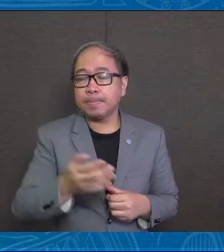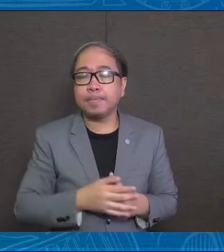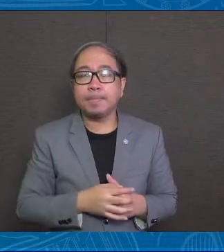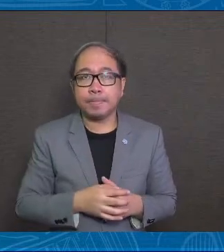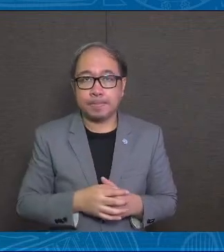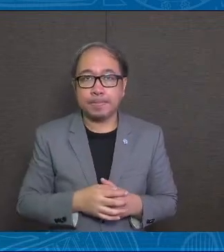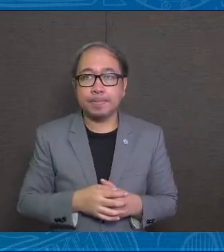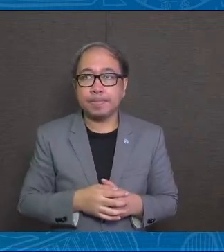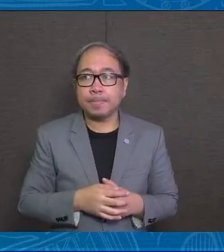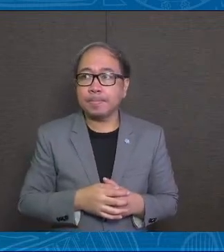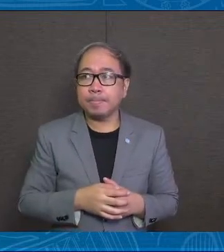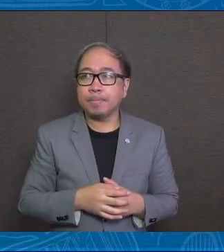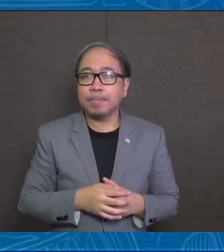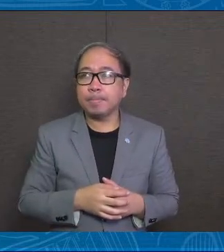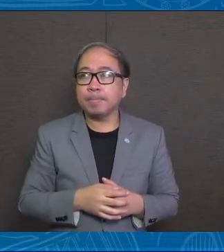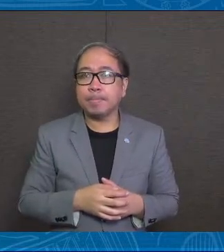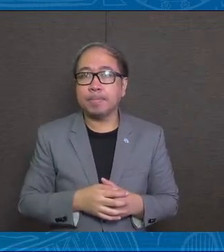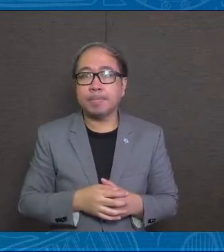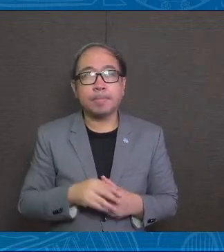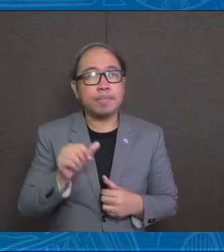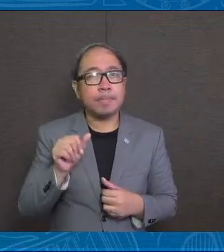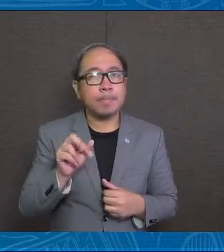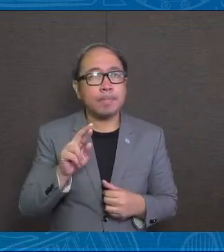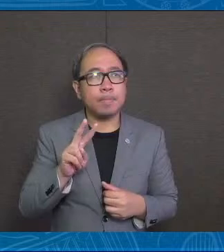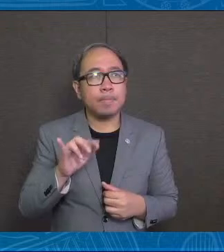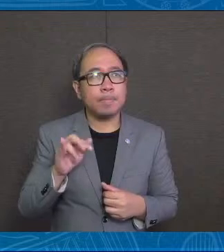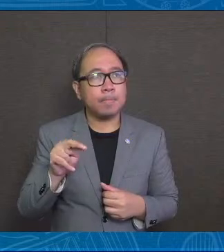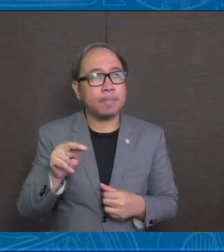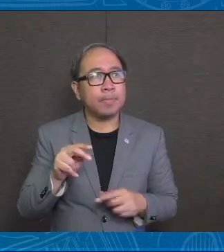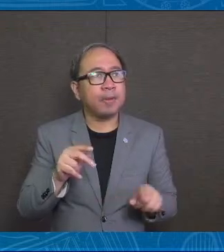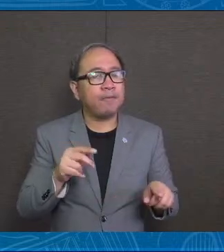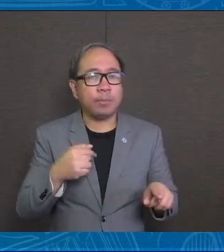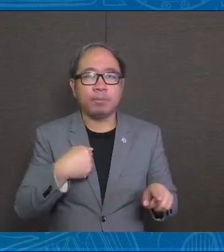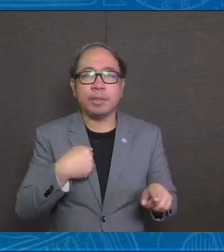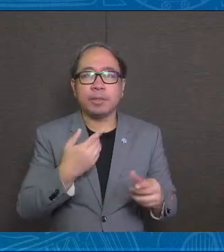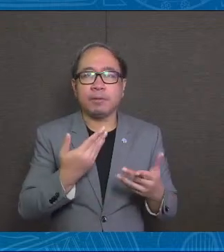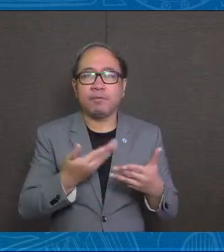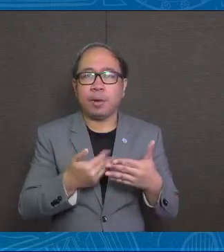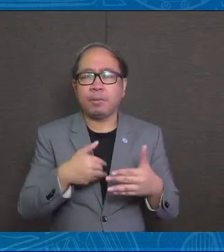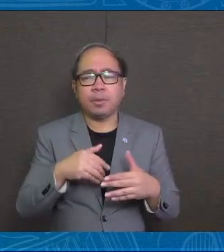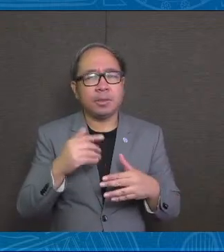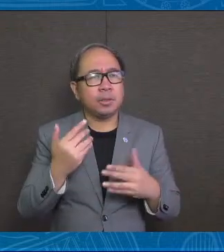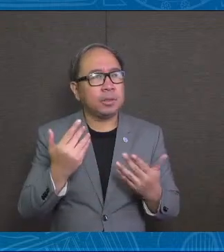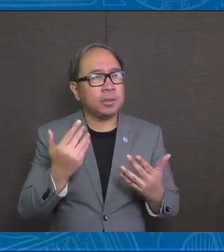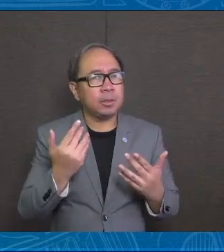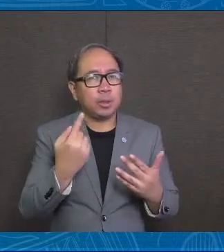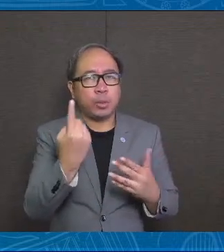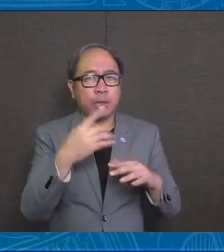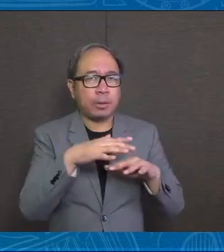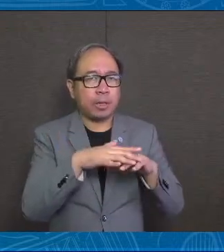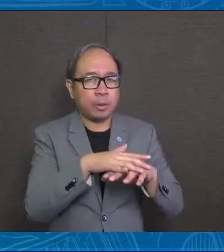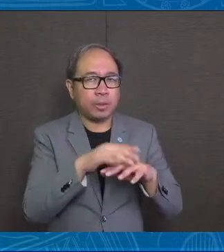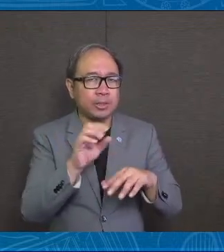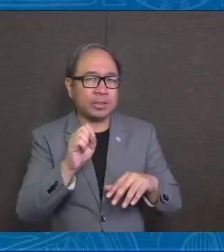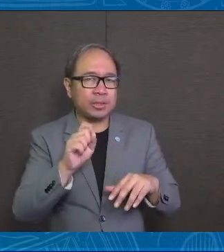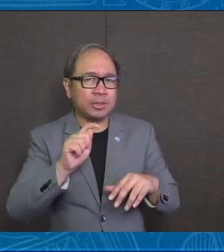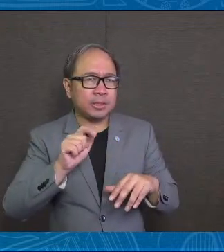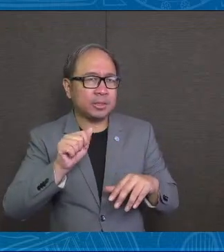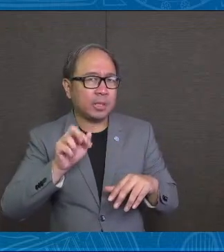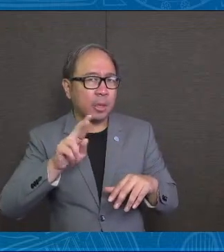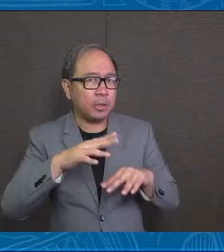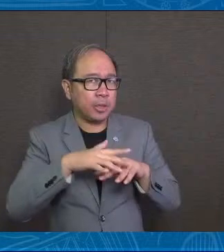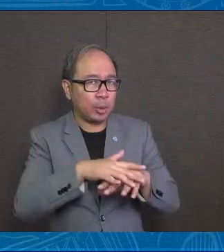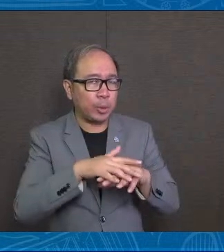Thanks. Thank you. So I'm Arvin Cara. I'm from START Network here in the Philippines. We've heard of the side of the government,